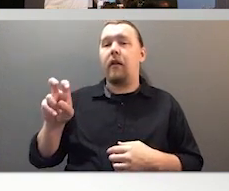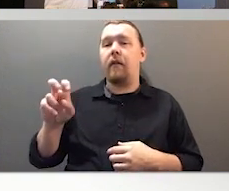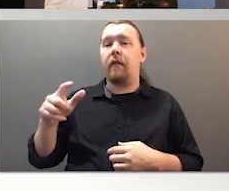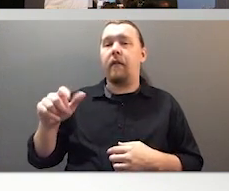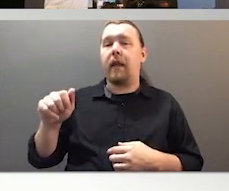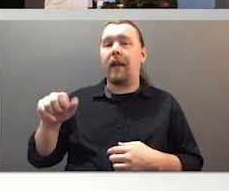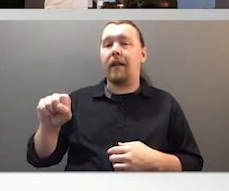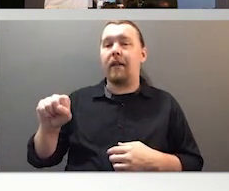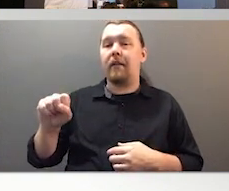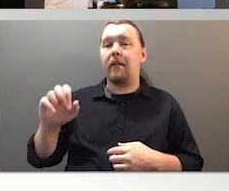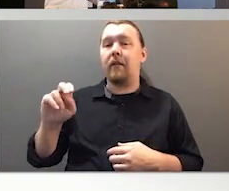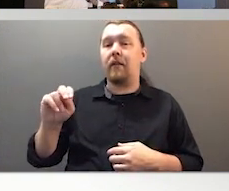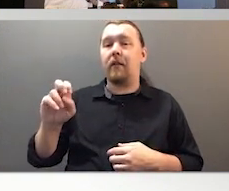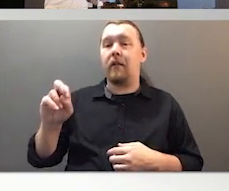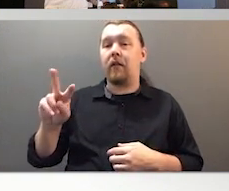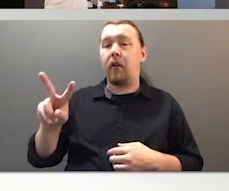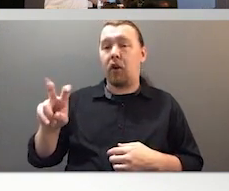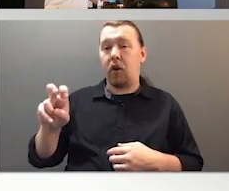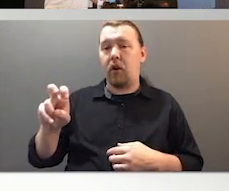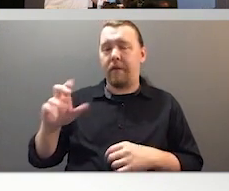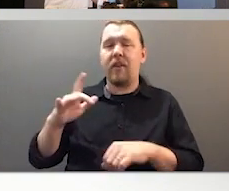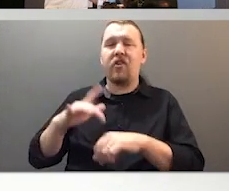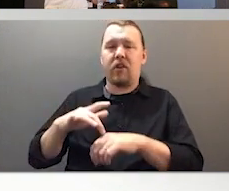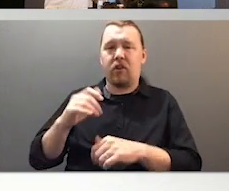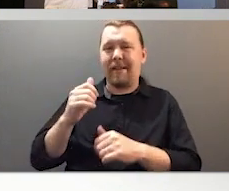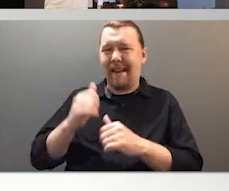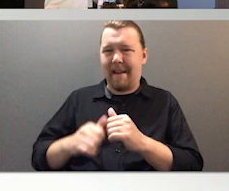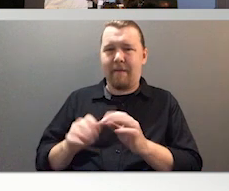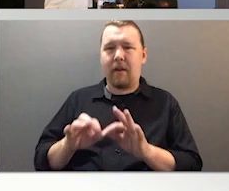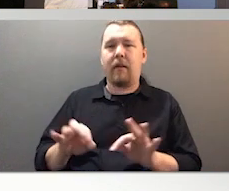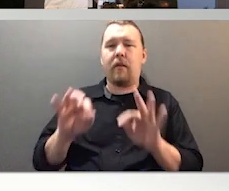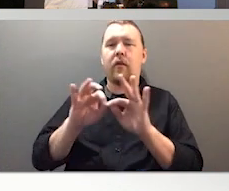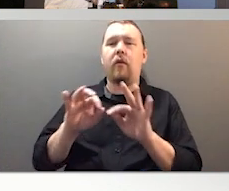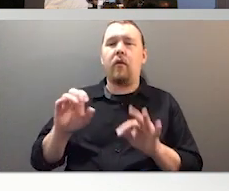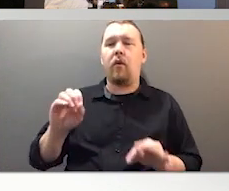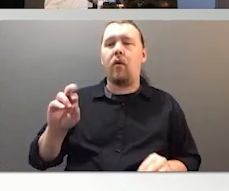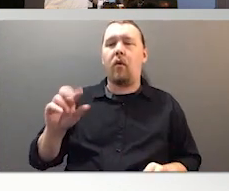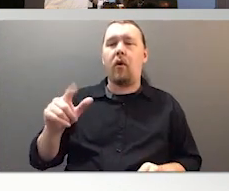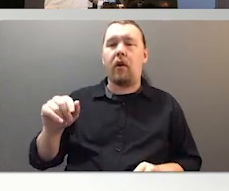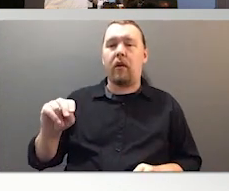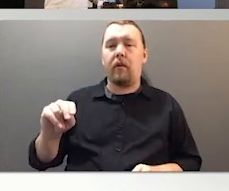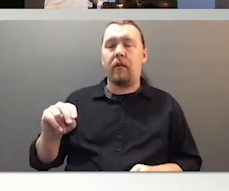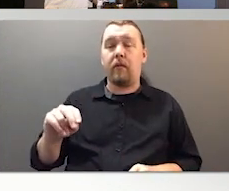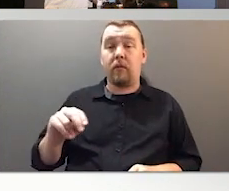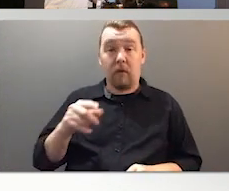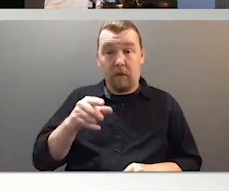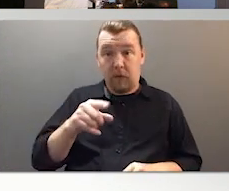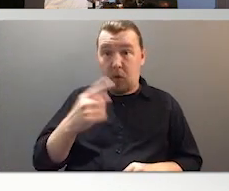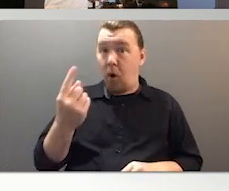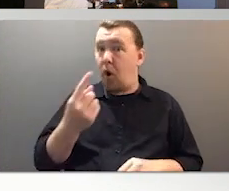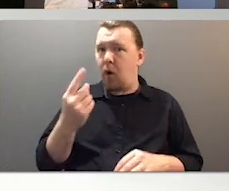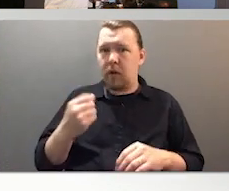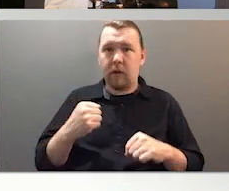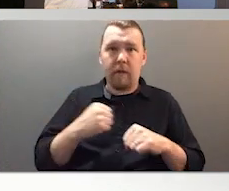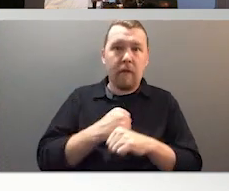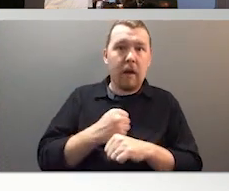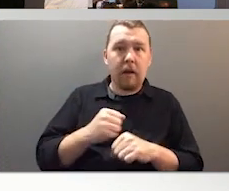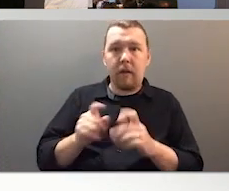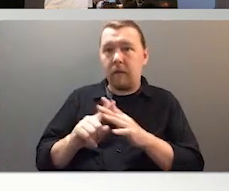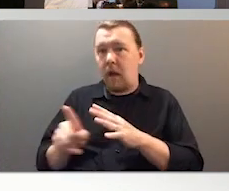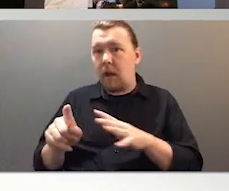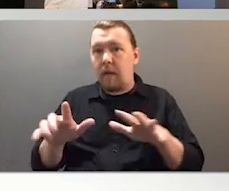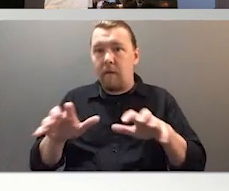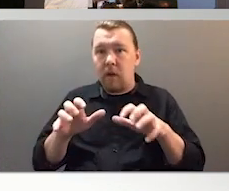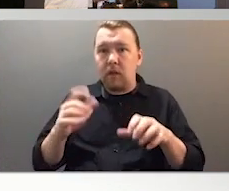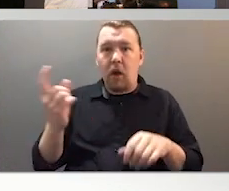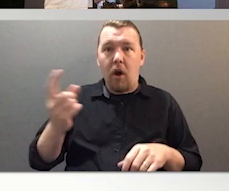every single vital organ. So if you're in a chronic state of fight or flight all the time, let's think about this for a minute. We might